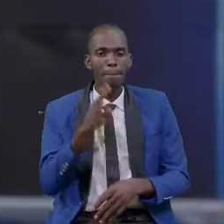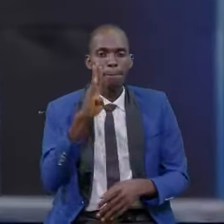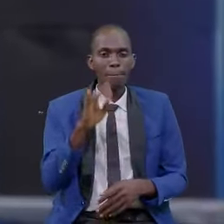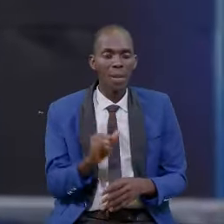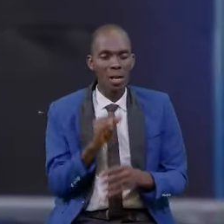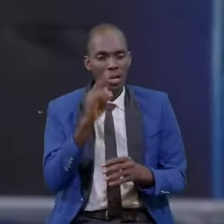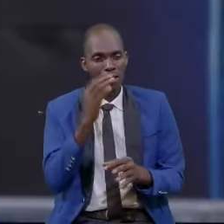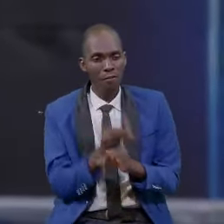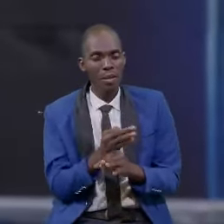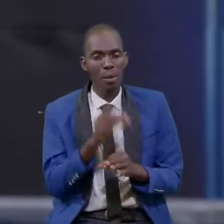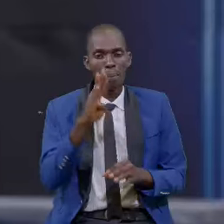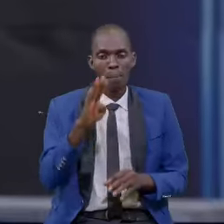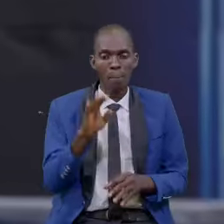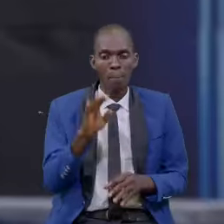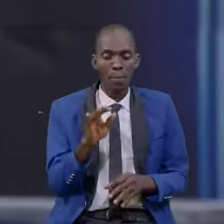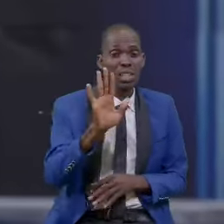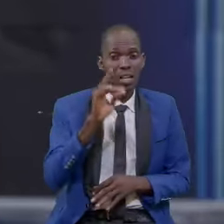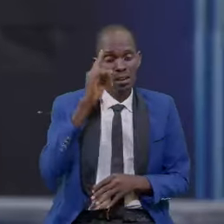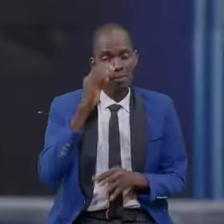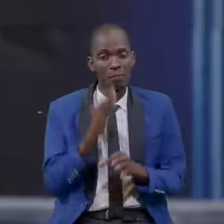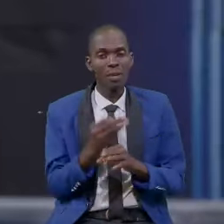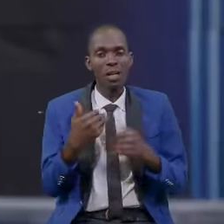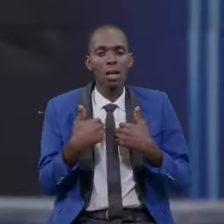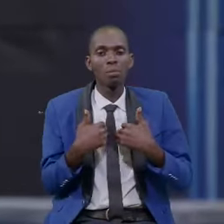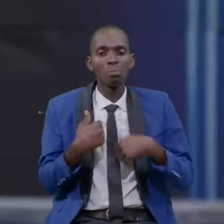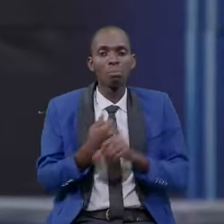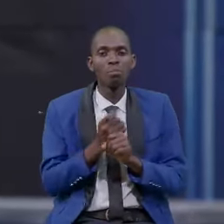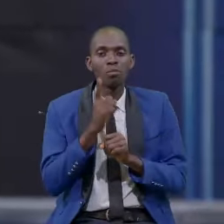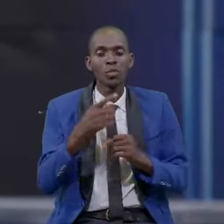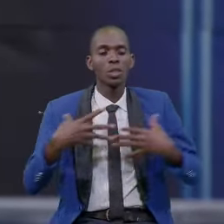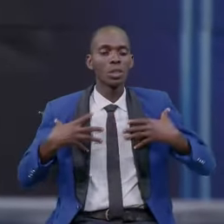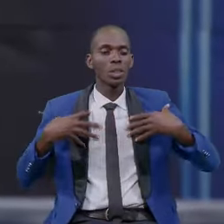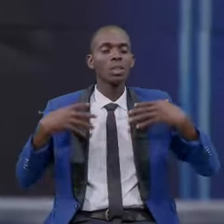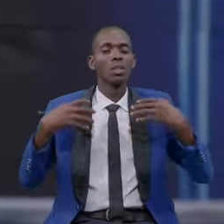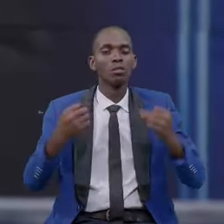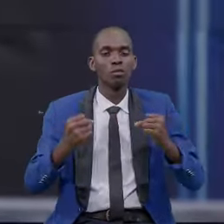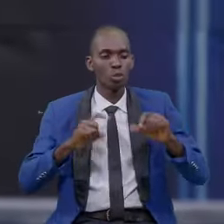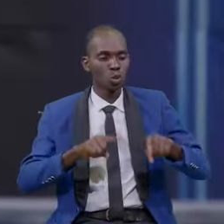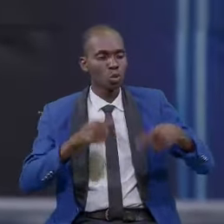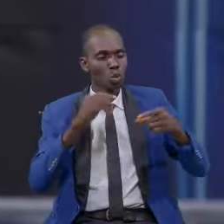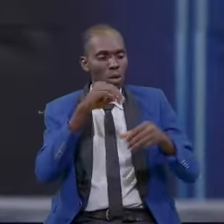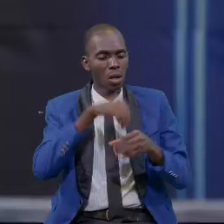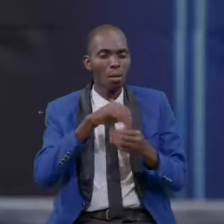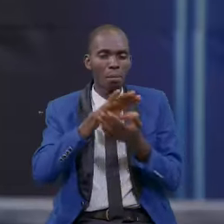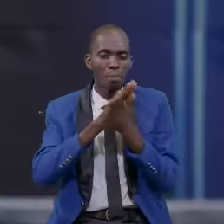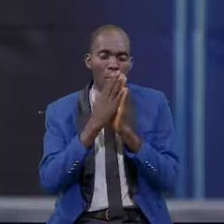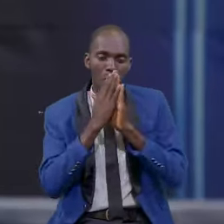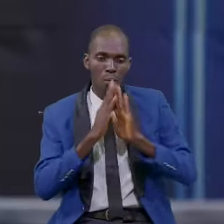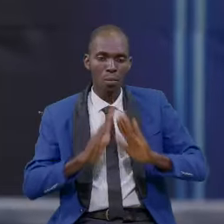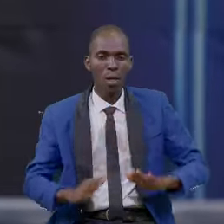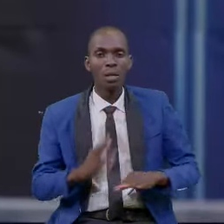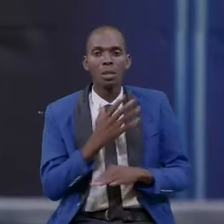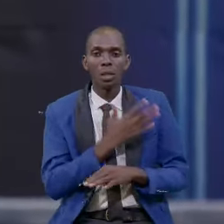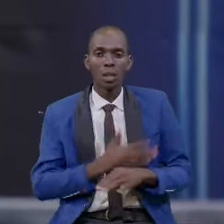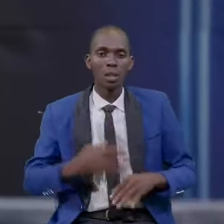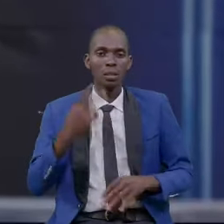faith has made thee whole. Go in peace and be